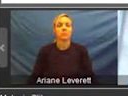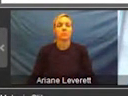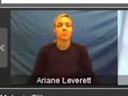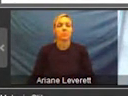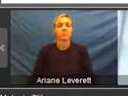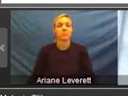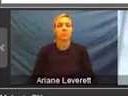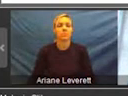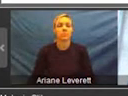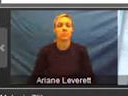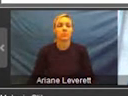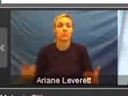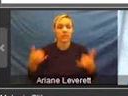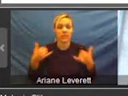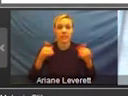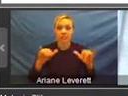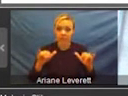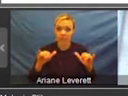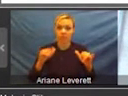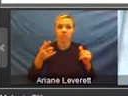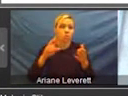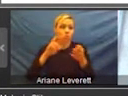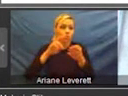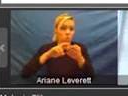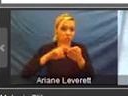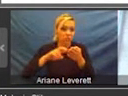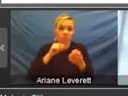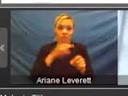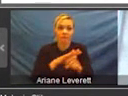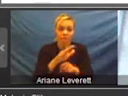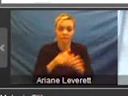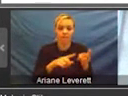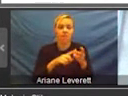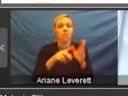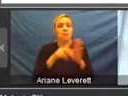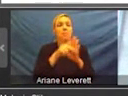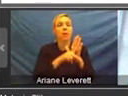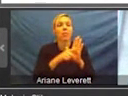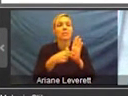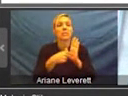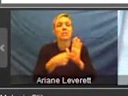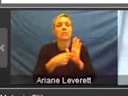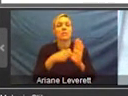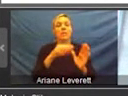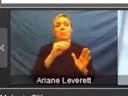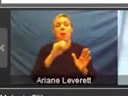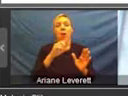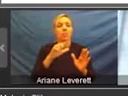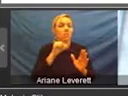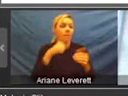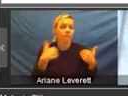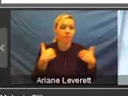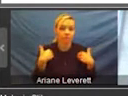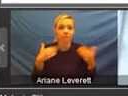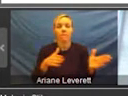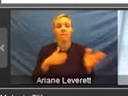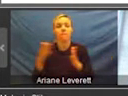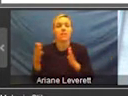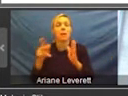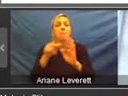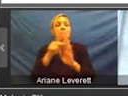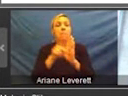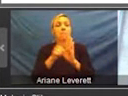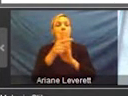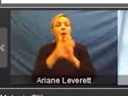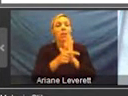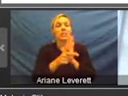model, a lack of research, as I mentioned before, and also a lack of the policy discourse that looks at the problem of potential